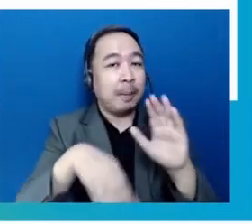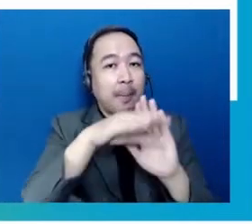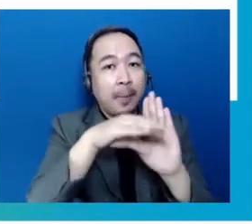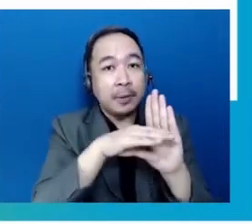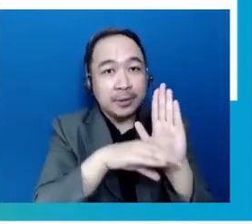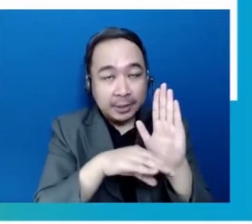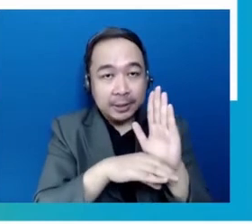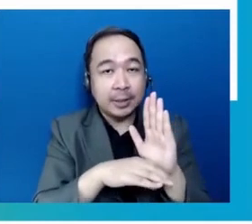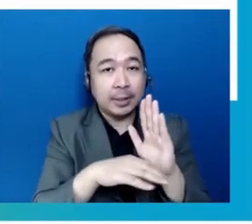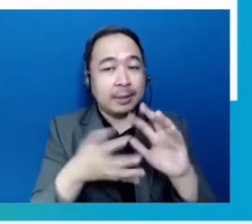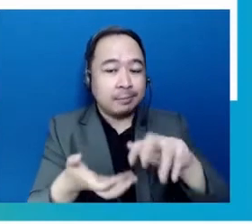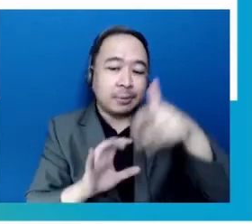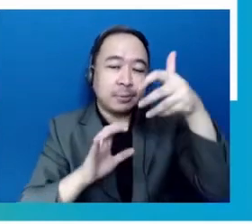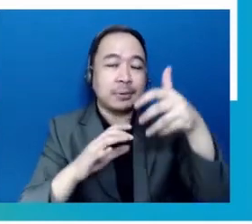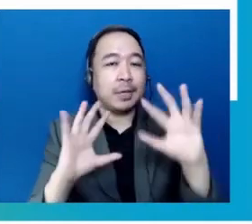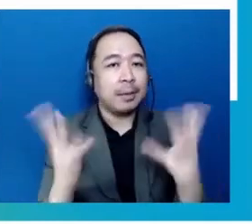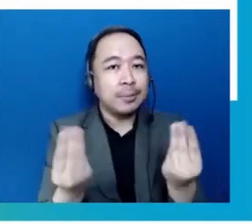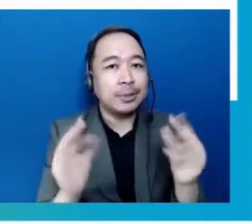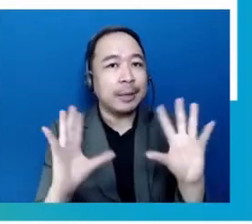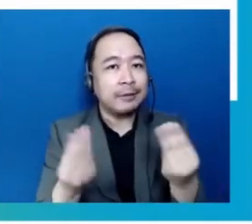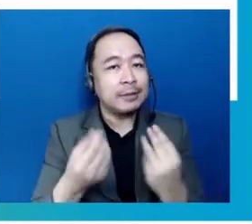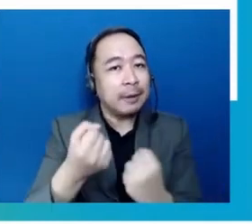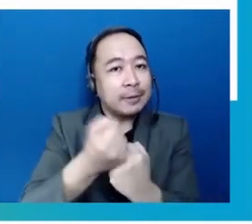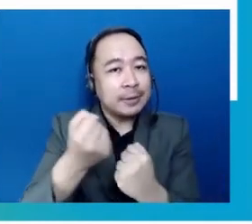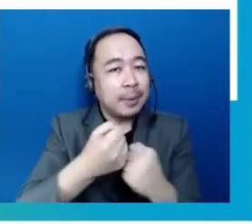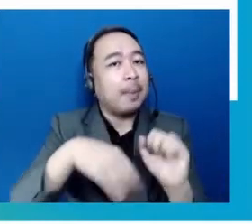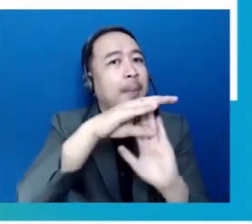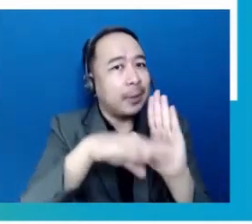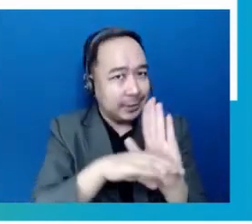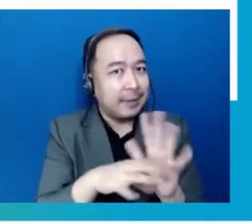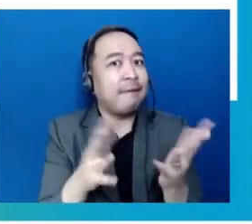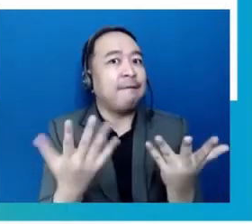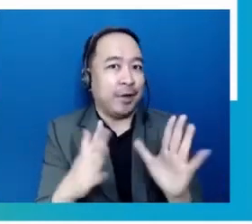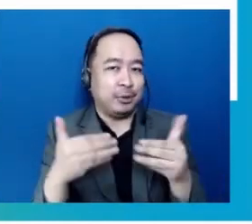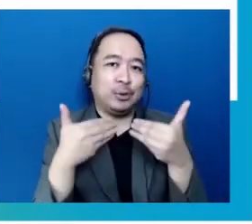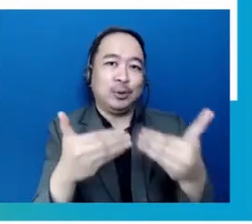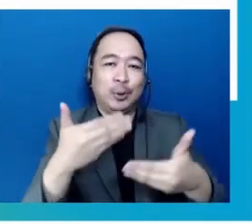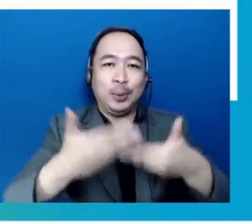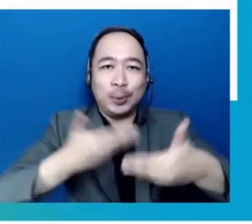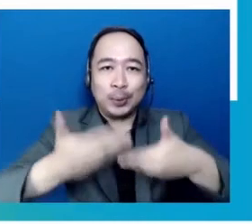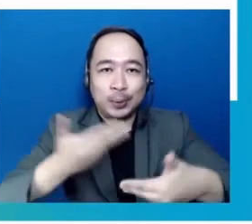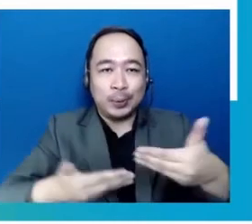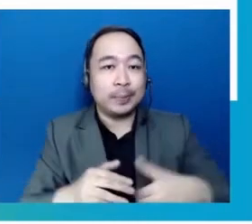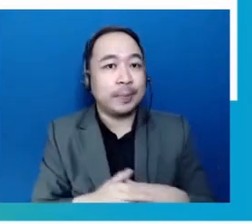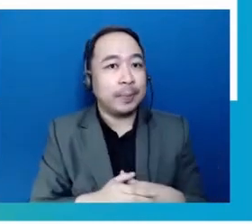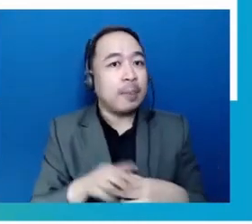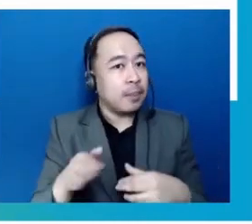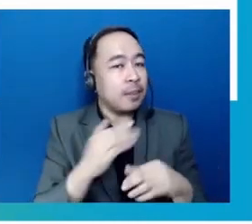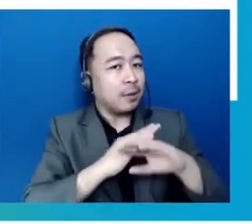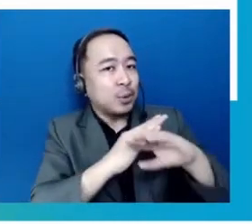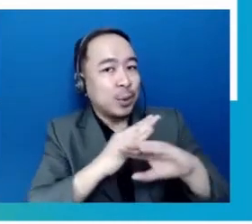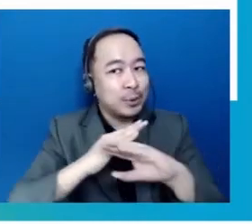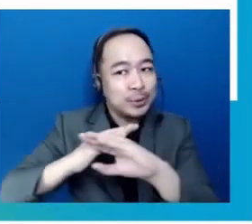and the disaster and emergency assistance policy are all ongoing. In the case of the safeguard review, we